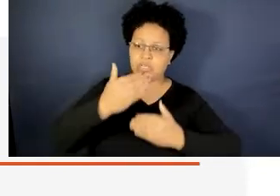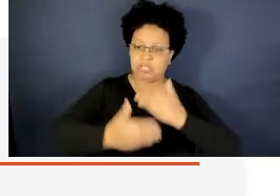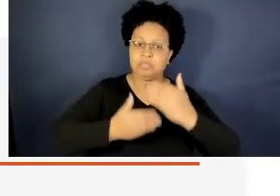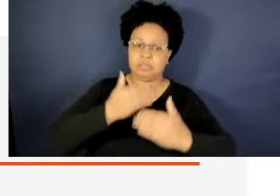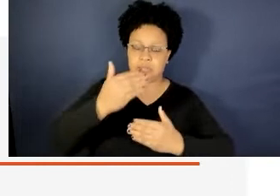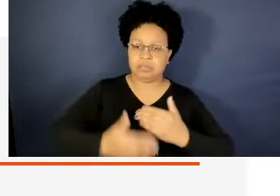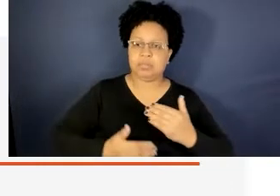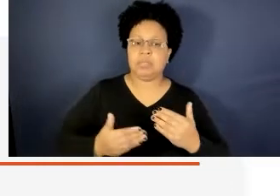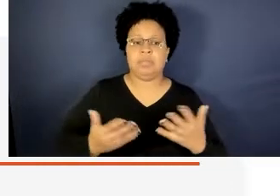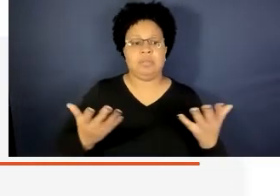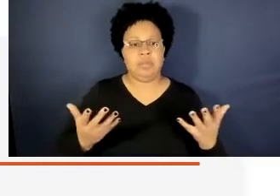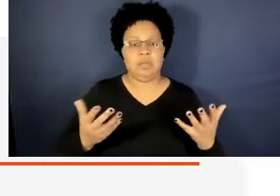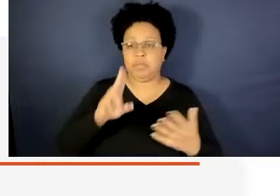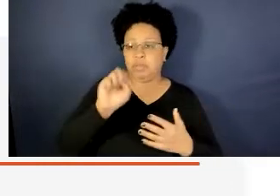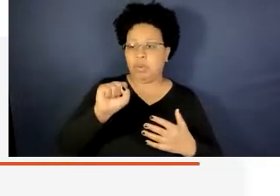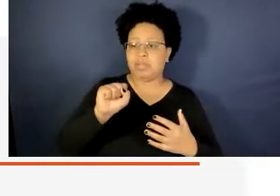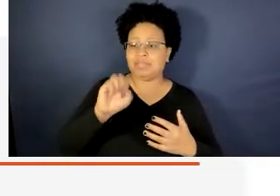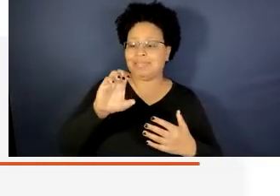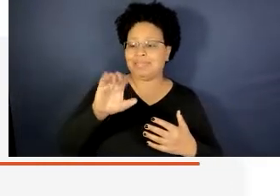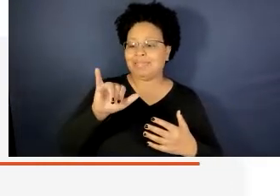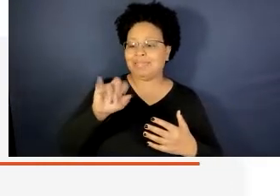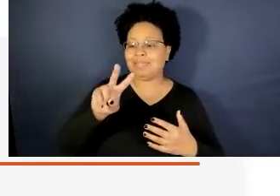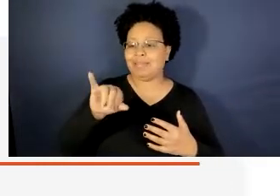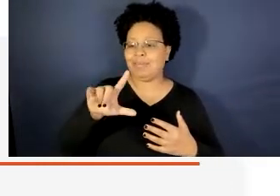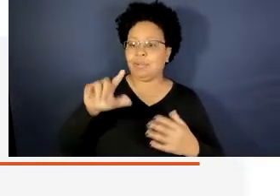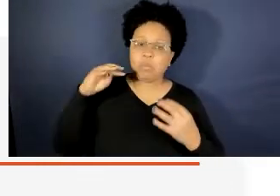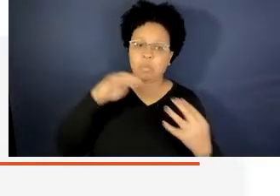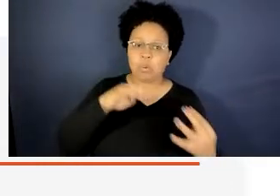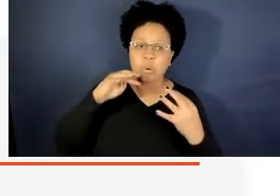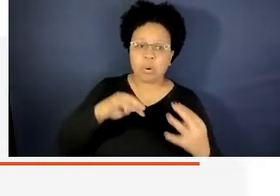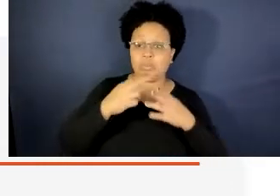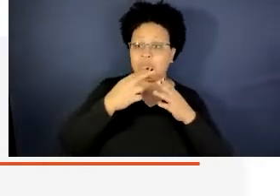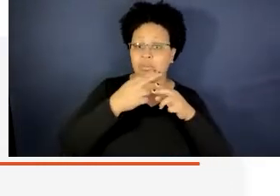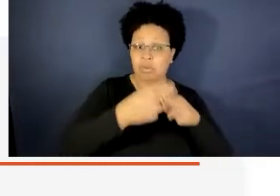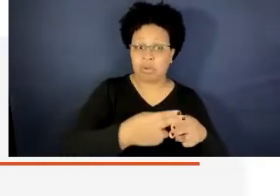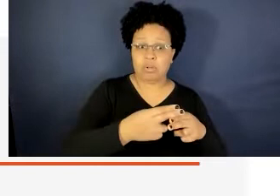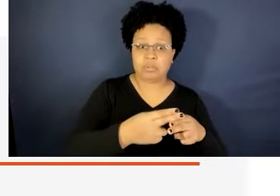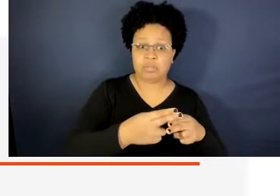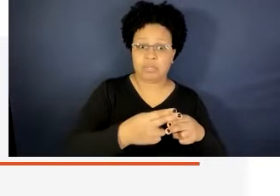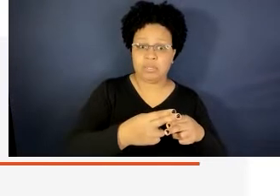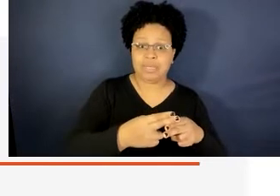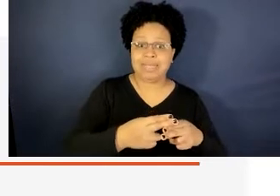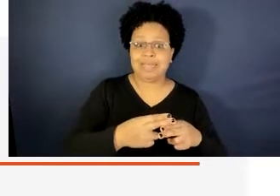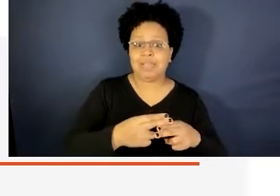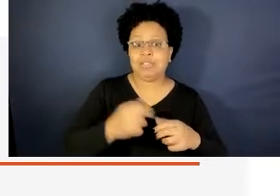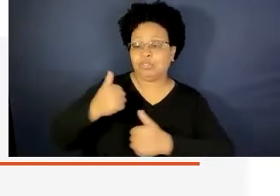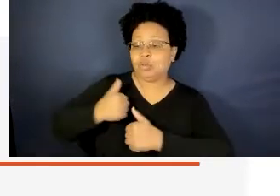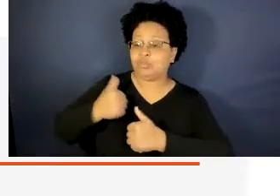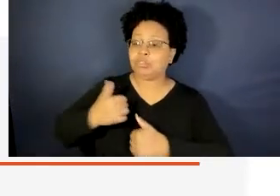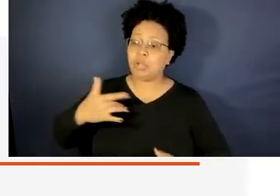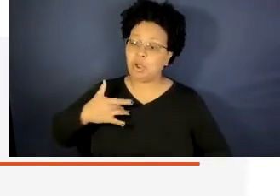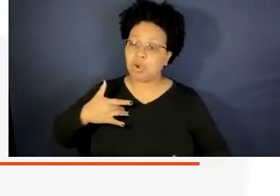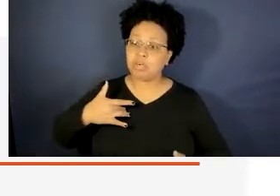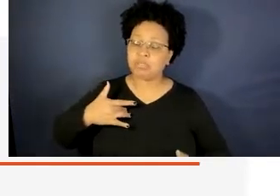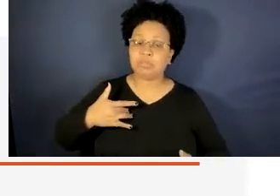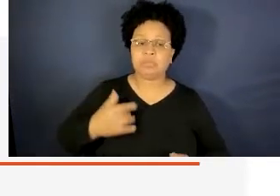In the U.S. Civil War, trauma was called the Civil Heart syndrome, World War I shell shock,